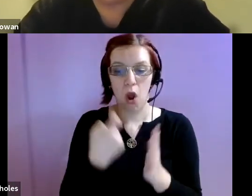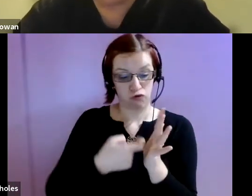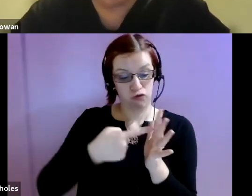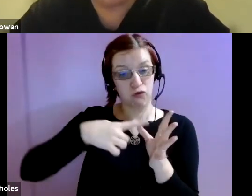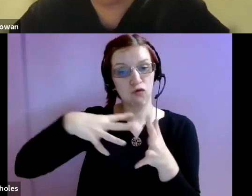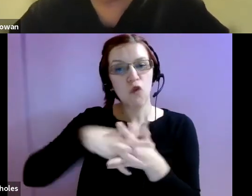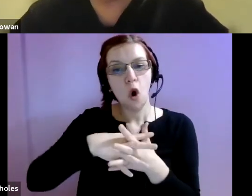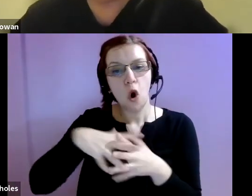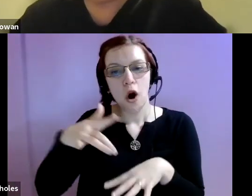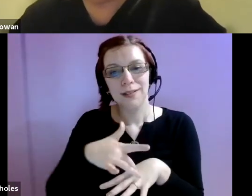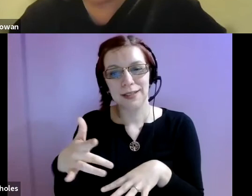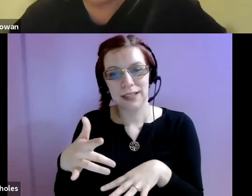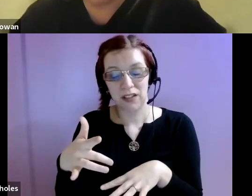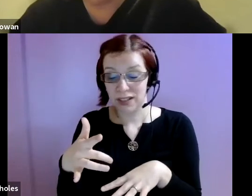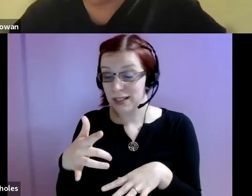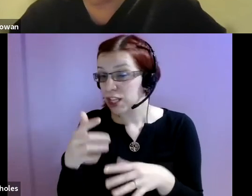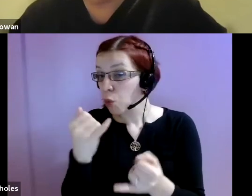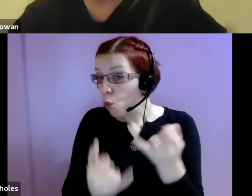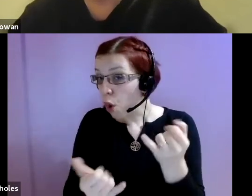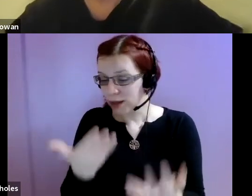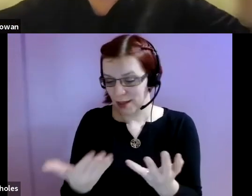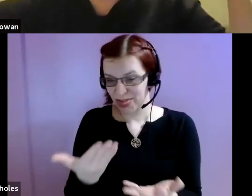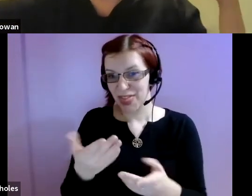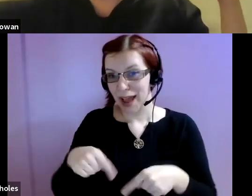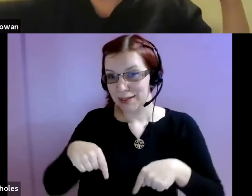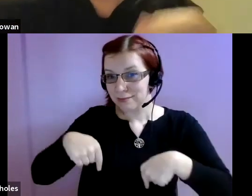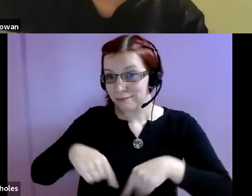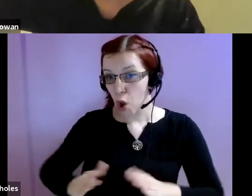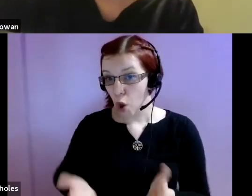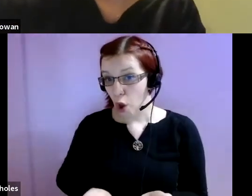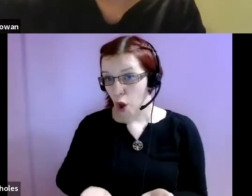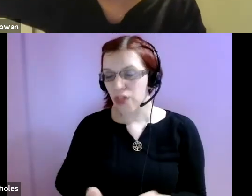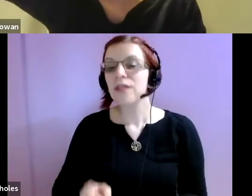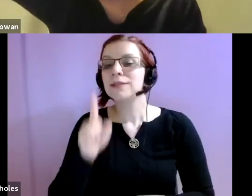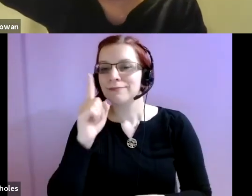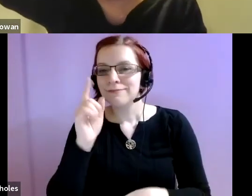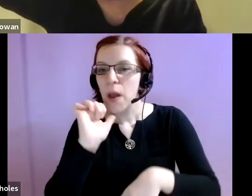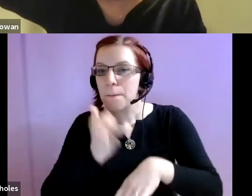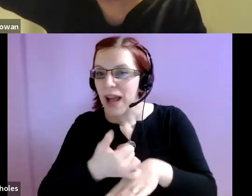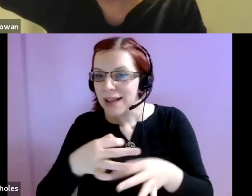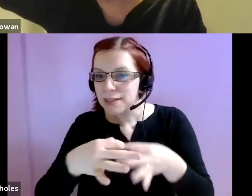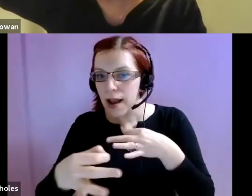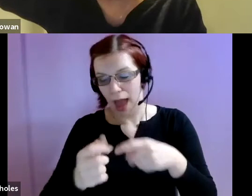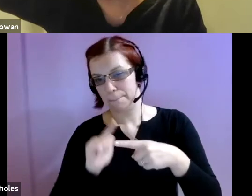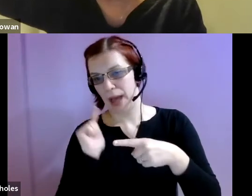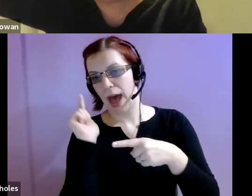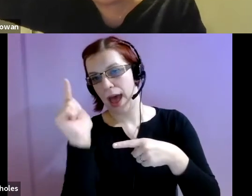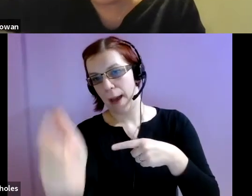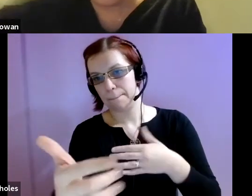actually a bit lower than the detectors on Earth, but they have a longer baseline and large signals.